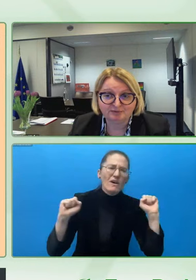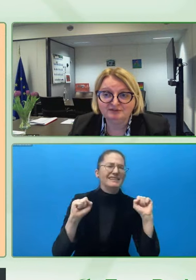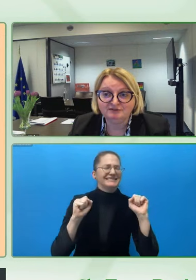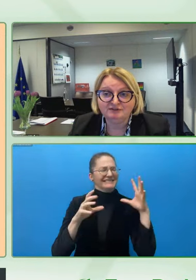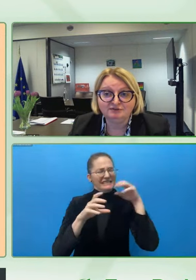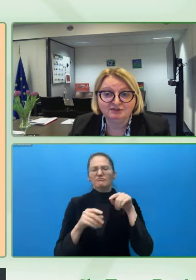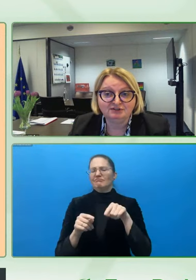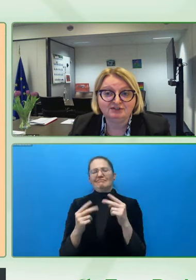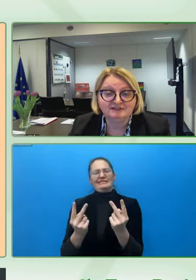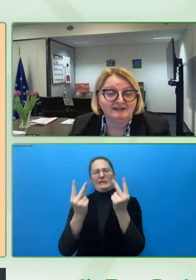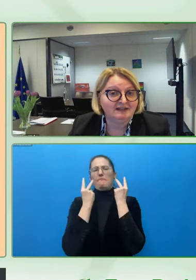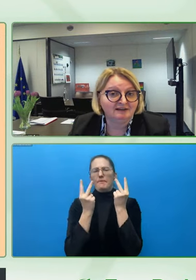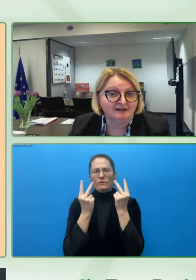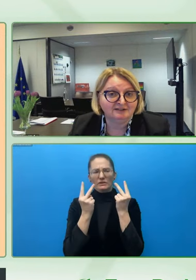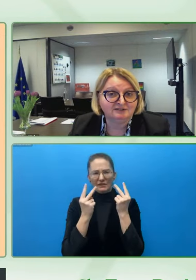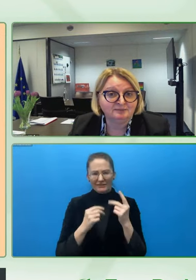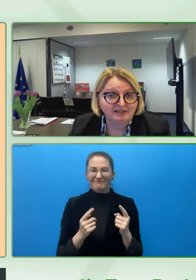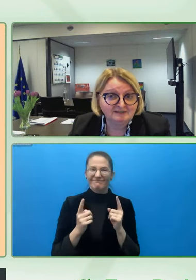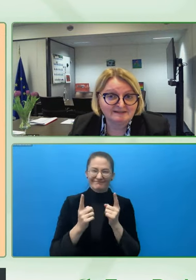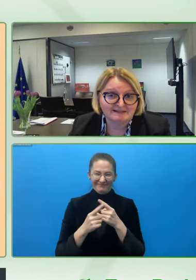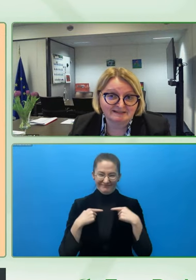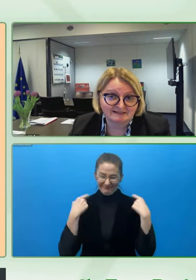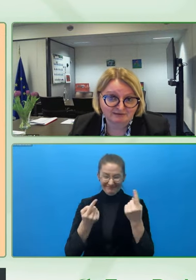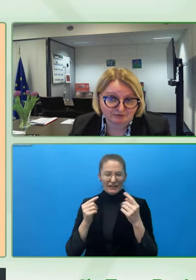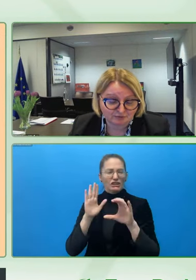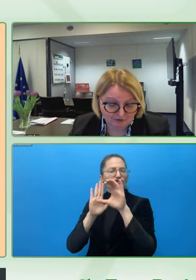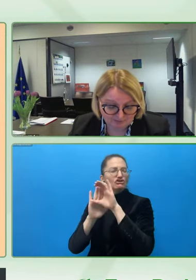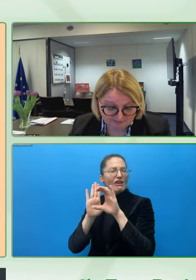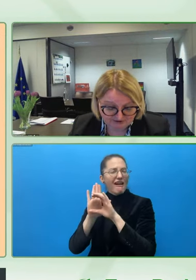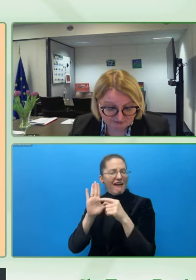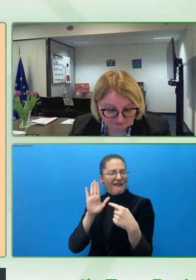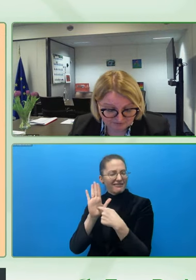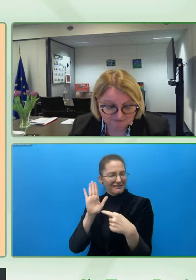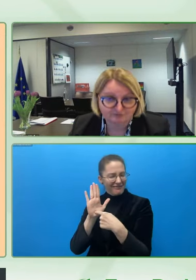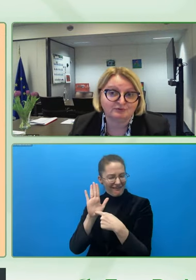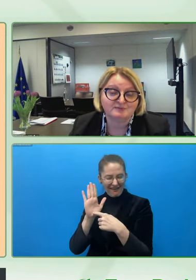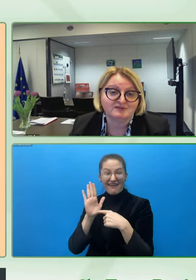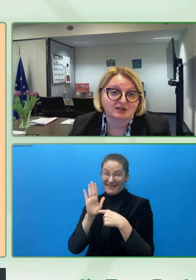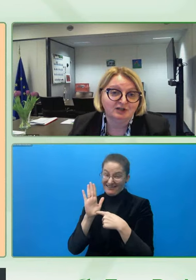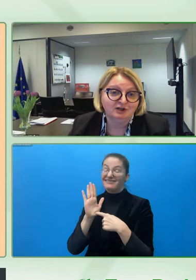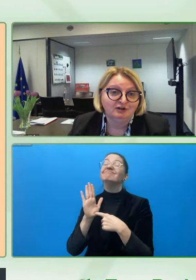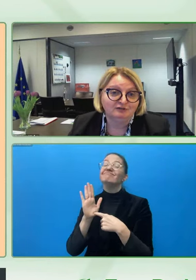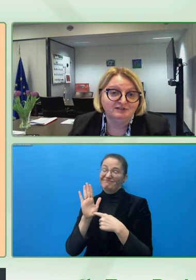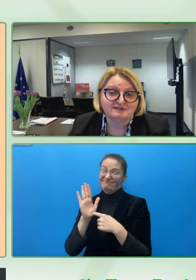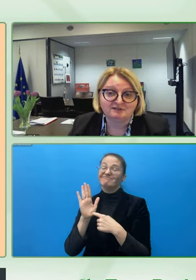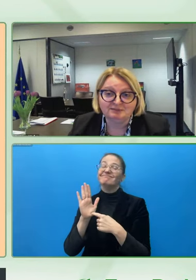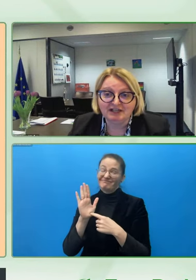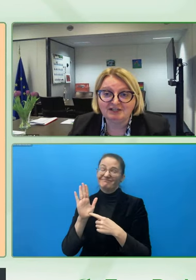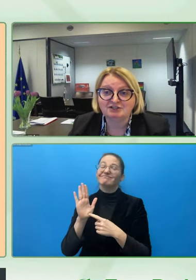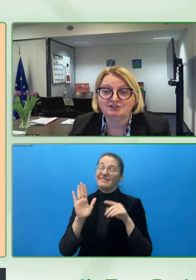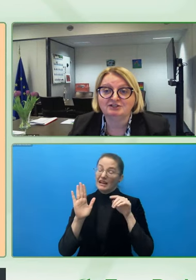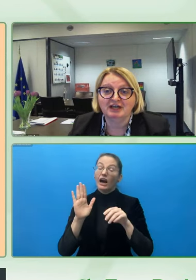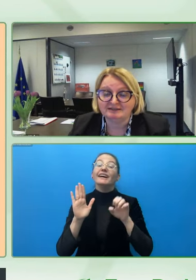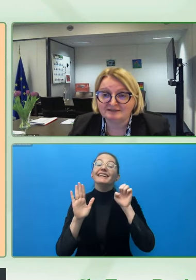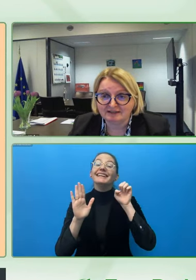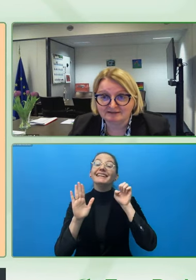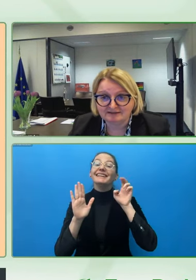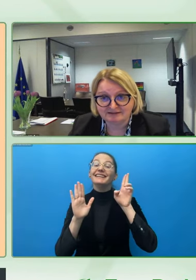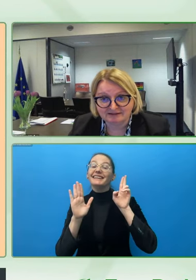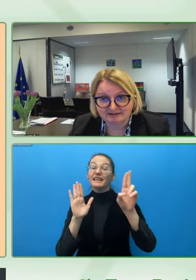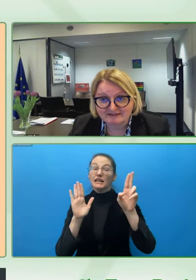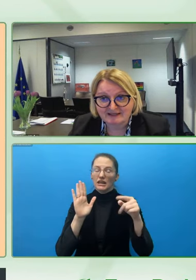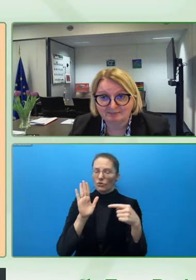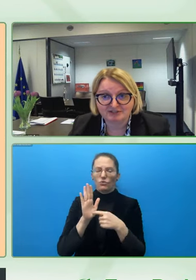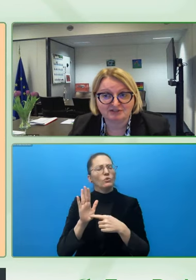the European Union, they are the basis to combat all the forms of discrimination